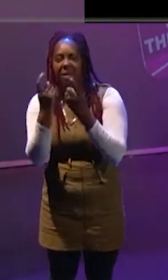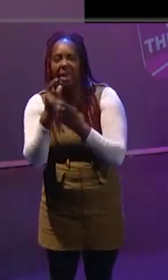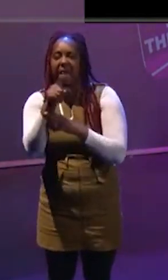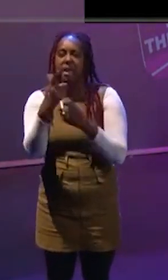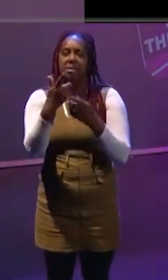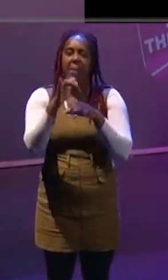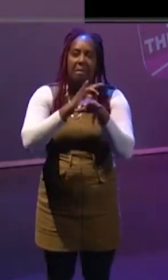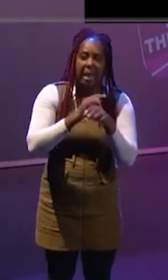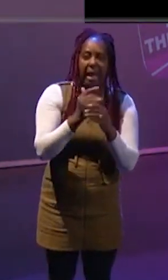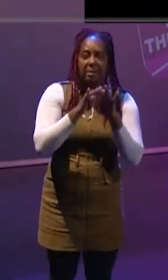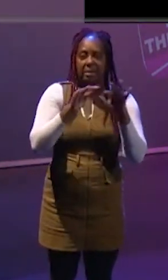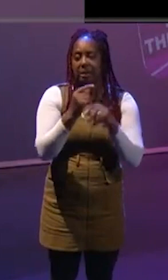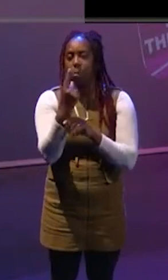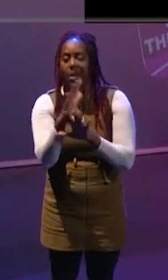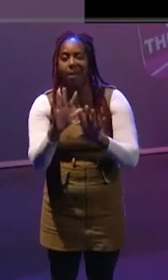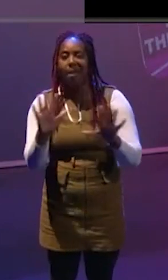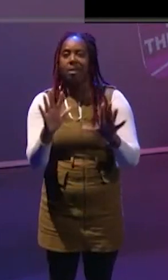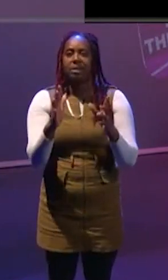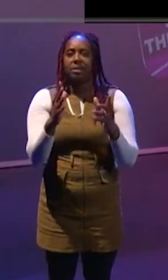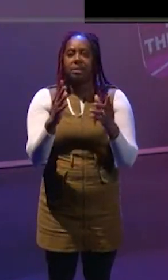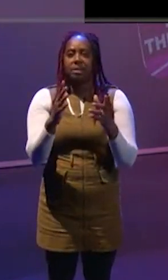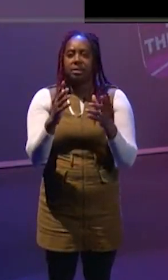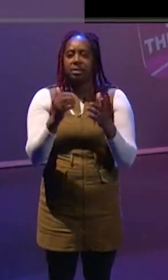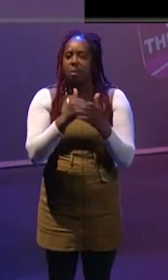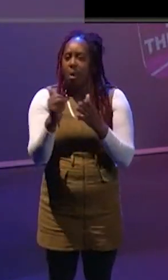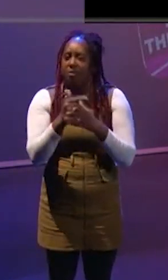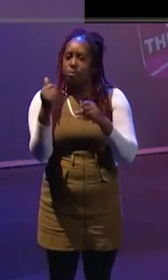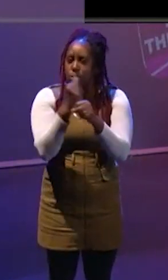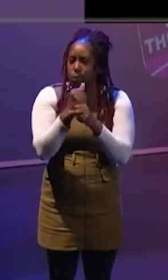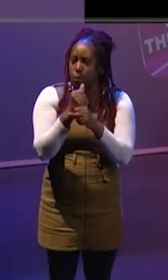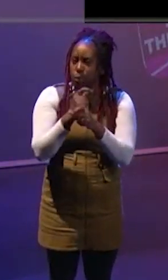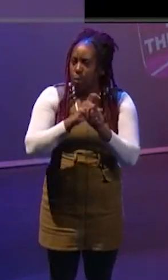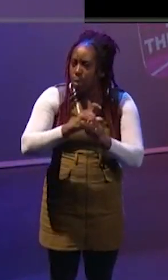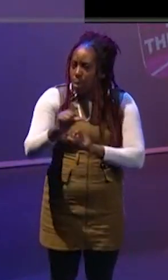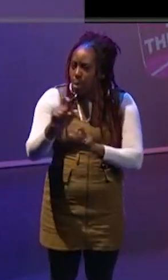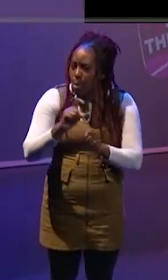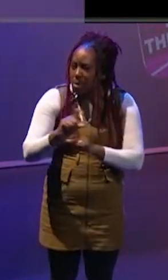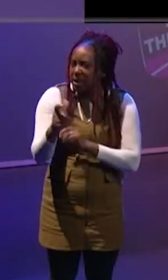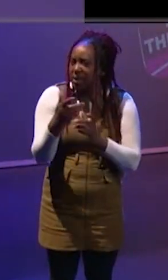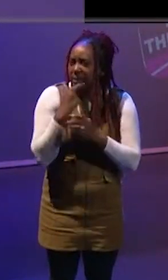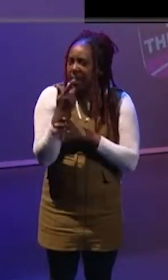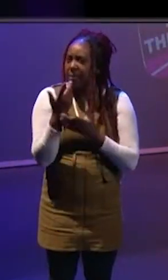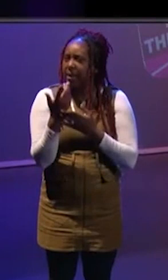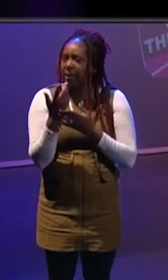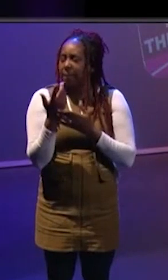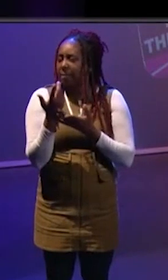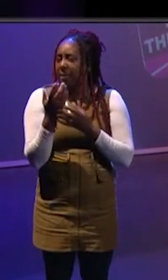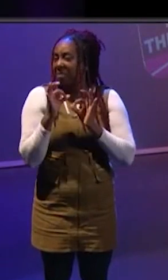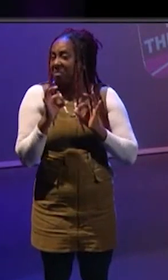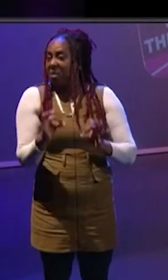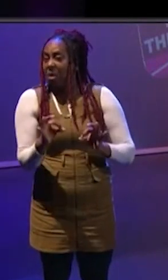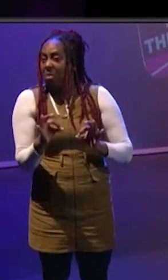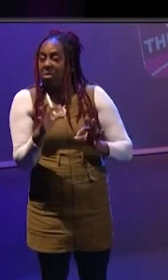or Stage One or these other places that offer producing courses, whether or not that's formalised or informal, is that they're